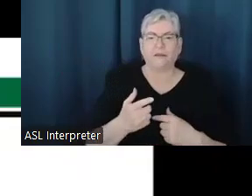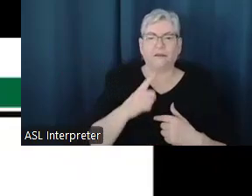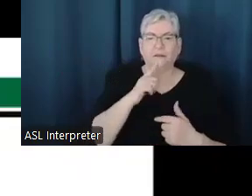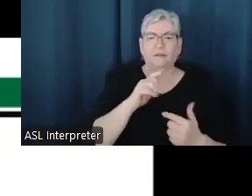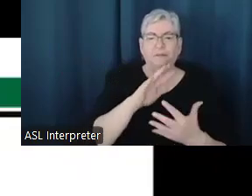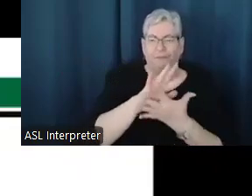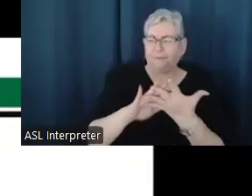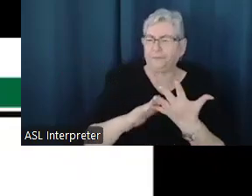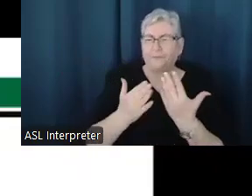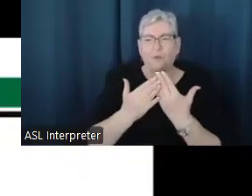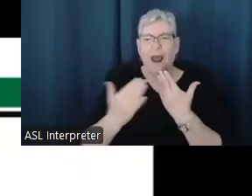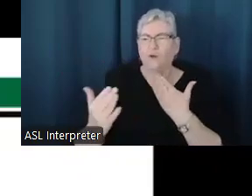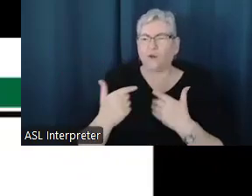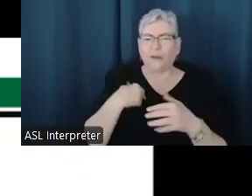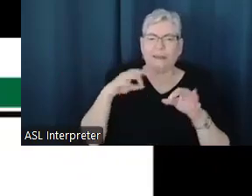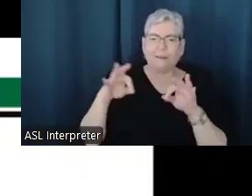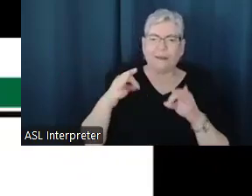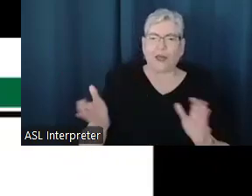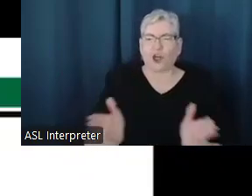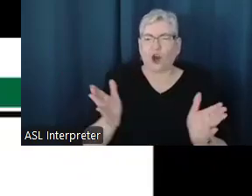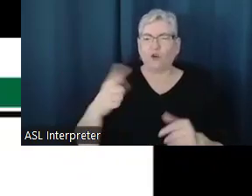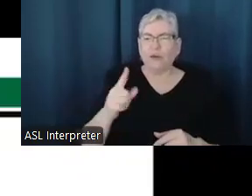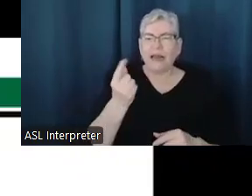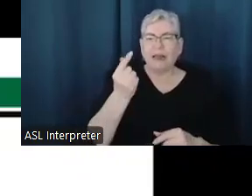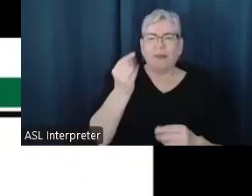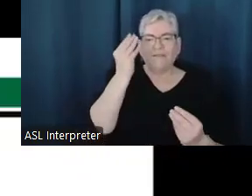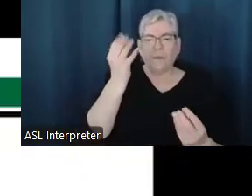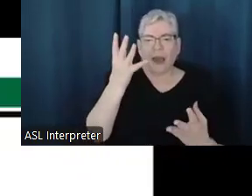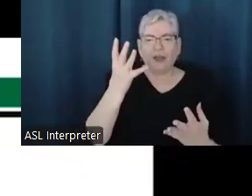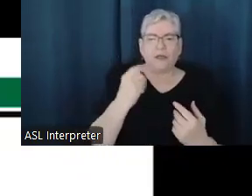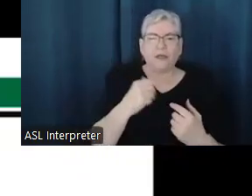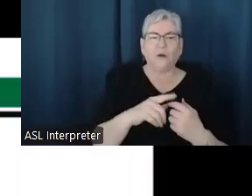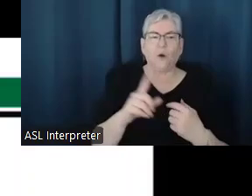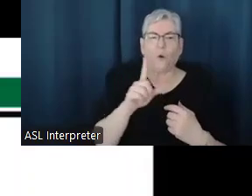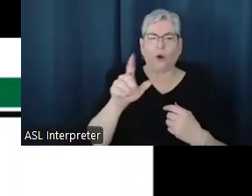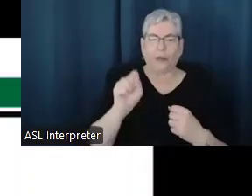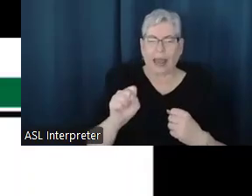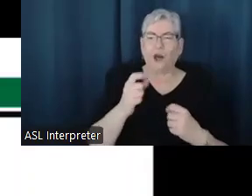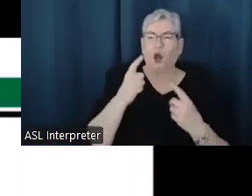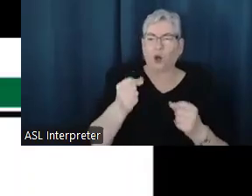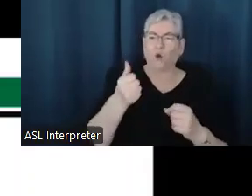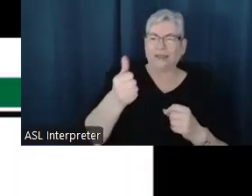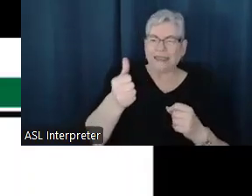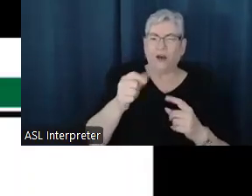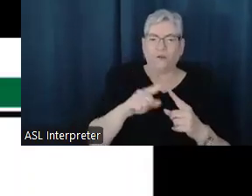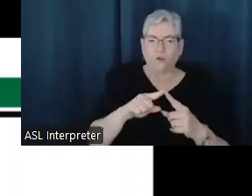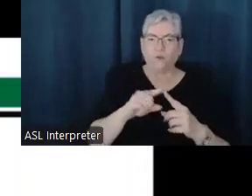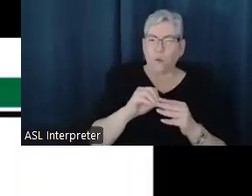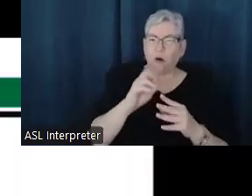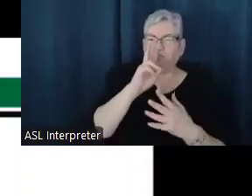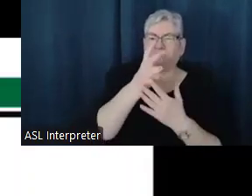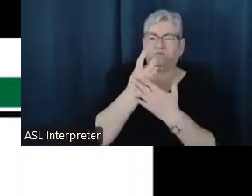you and provide a little bit of information here and there of where you can go yourself to dive even deeper into all of